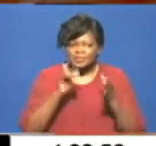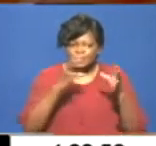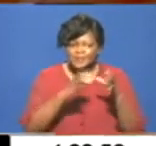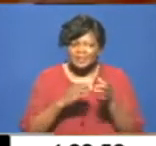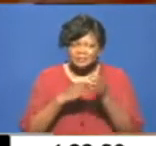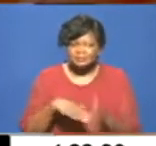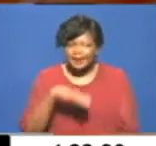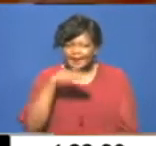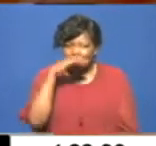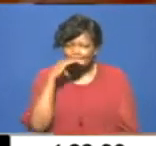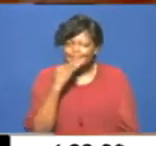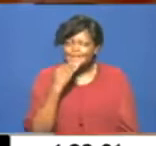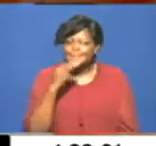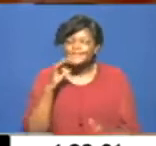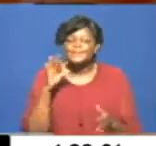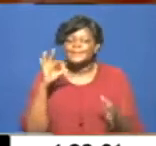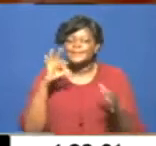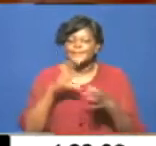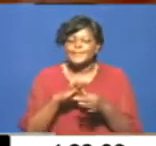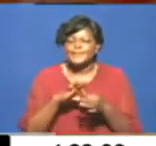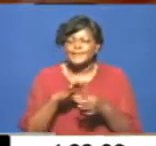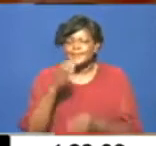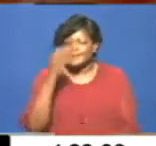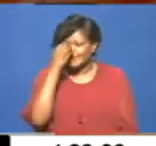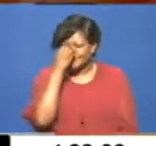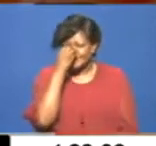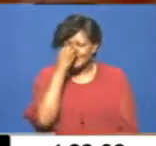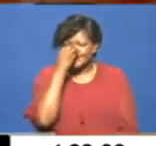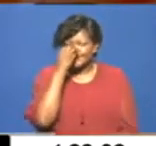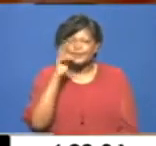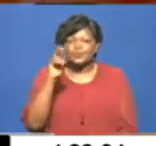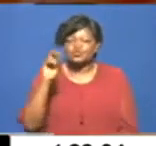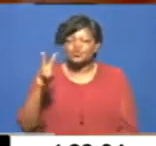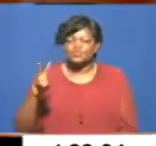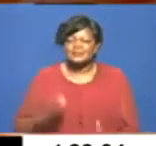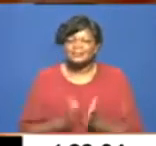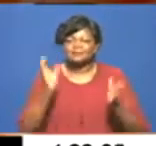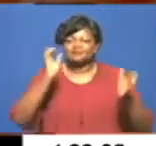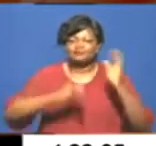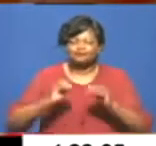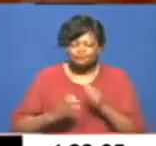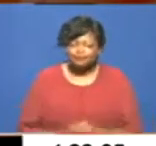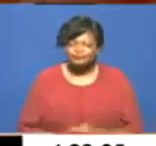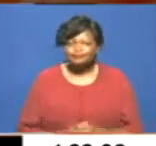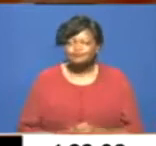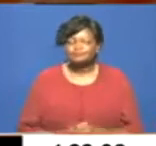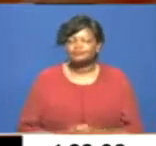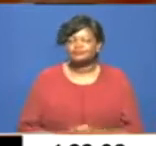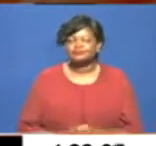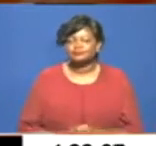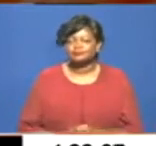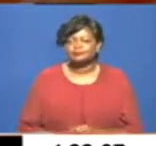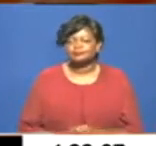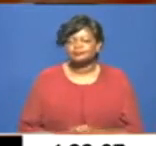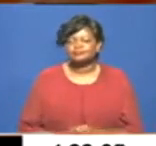Musalia Mudavadi will join forces with Deputy President William Ruto in the 2022 general election. Kwisero Member of Parliament Christopher